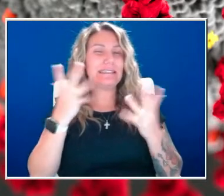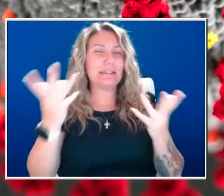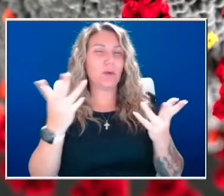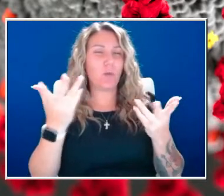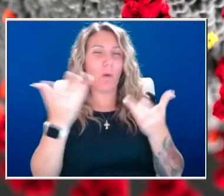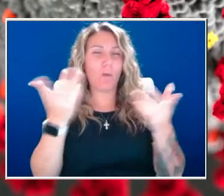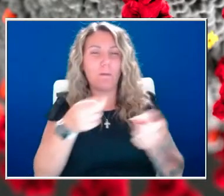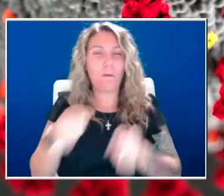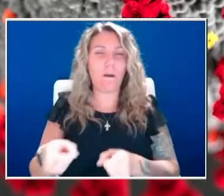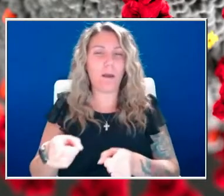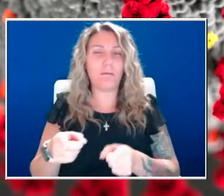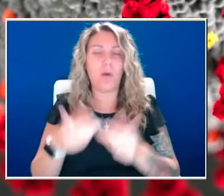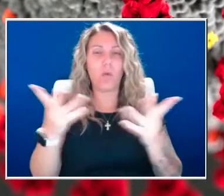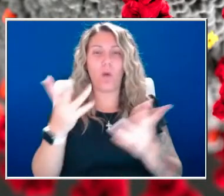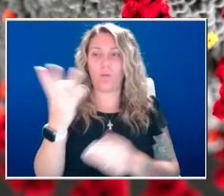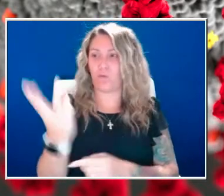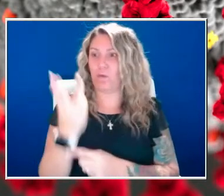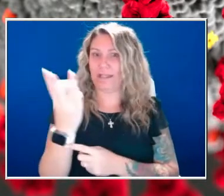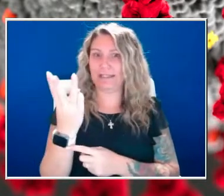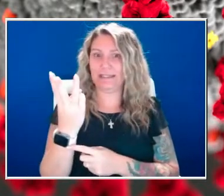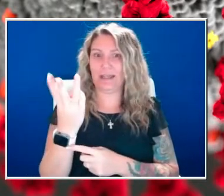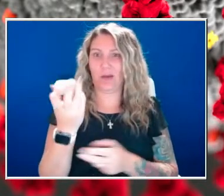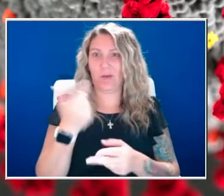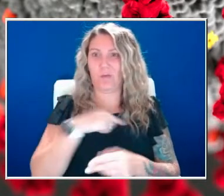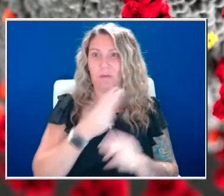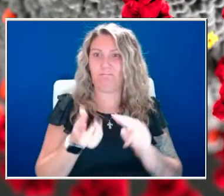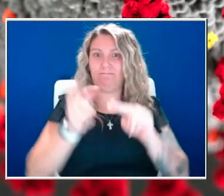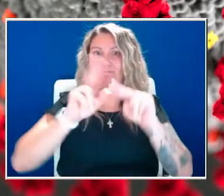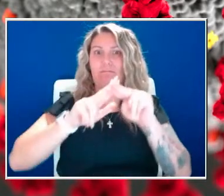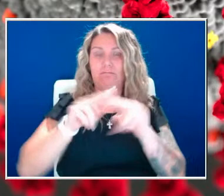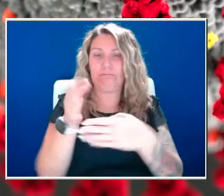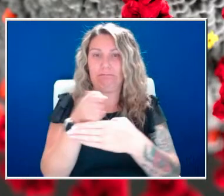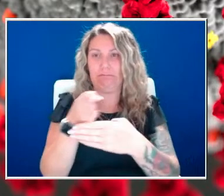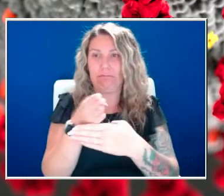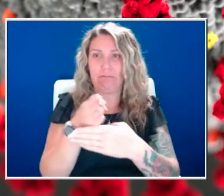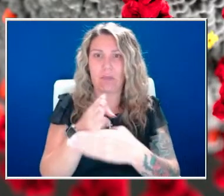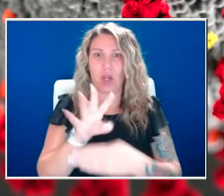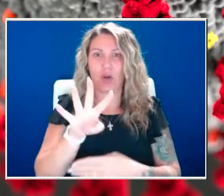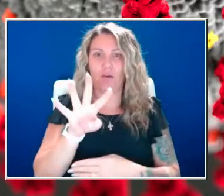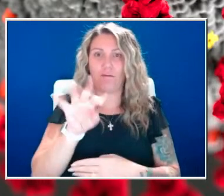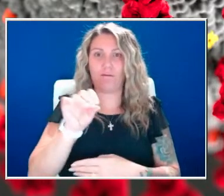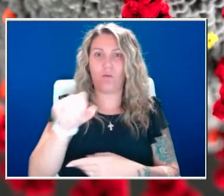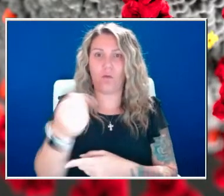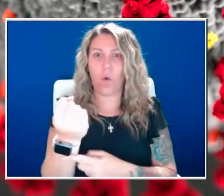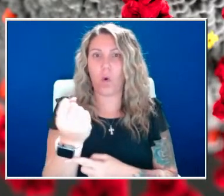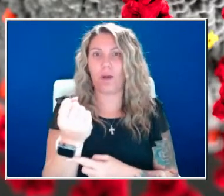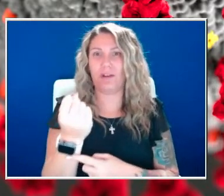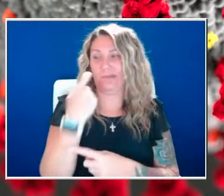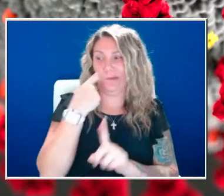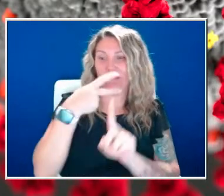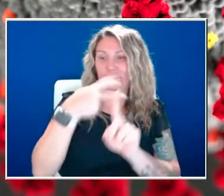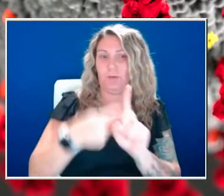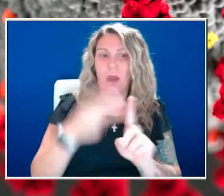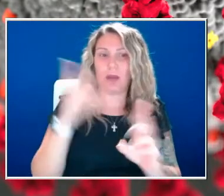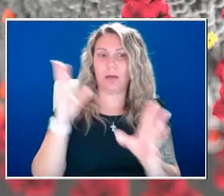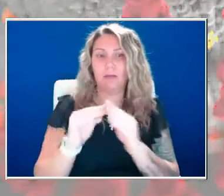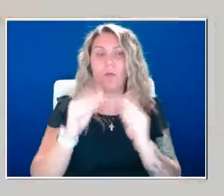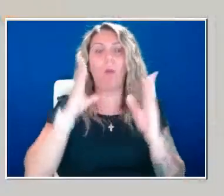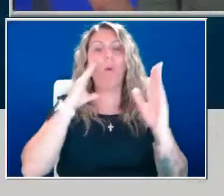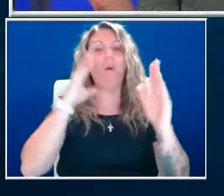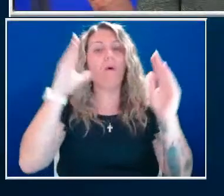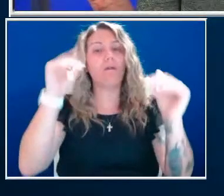Wednesday, when we were up into the mid-40s within these past few months. So hopefully it can continue to go down. Okay, we're going to go